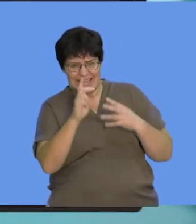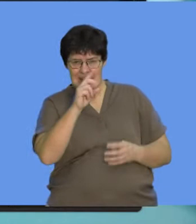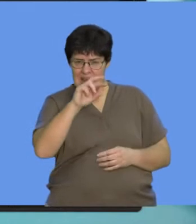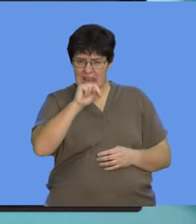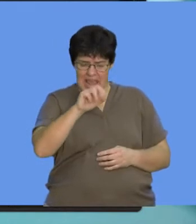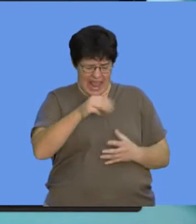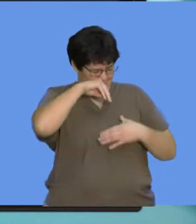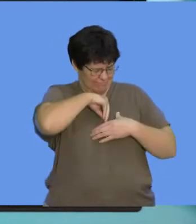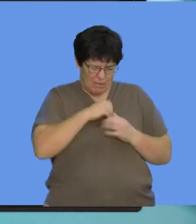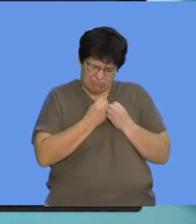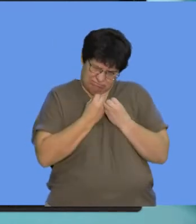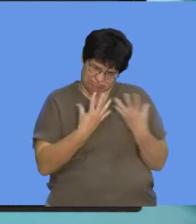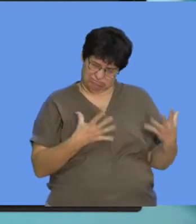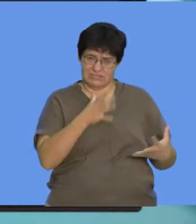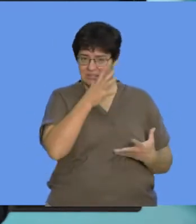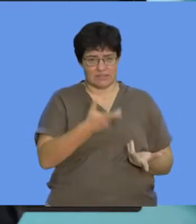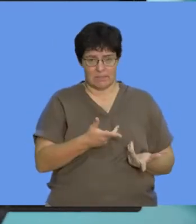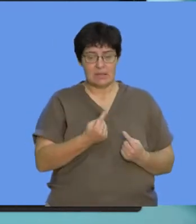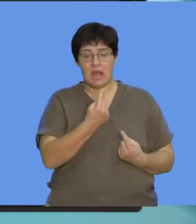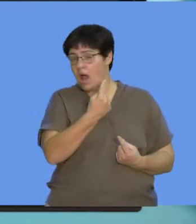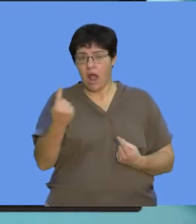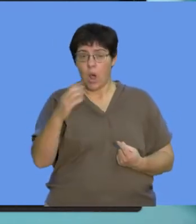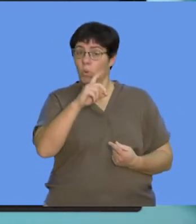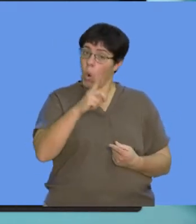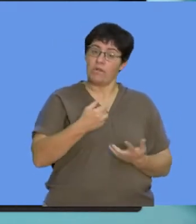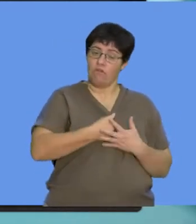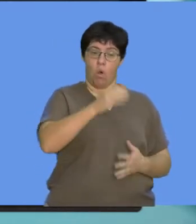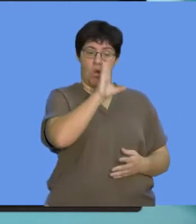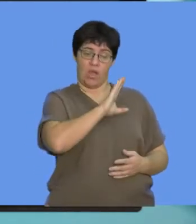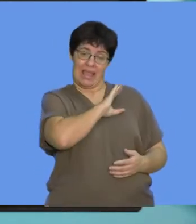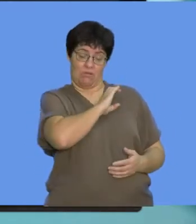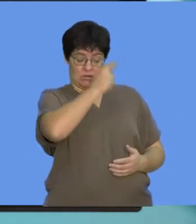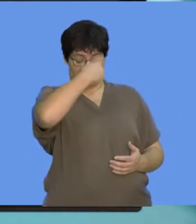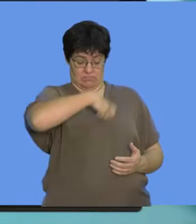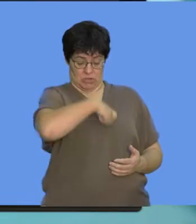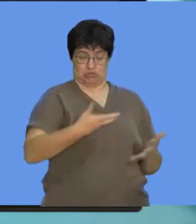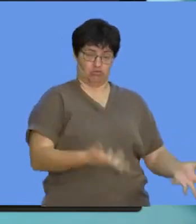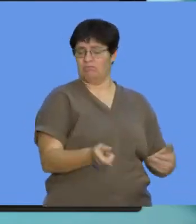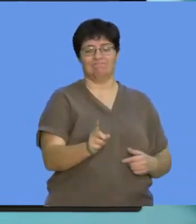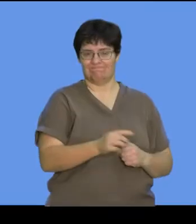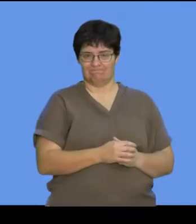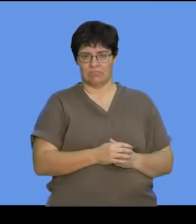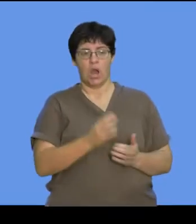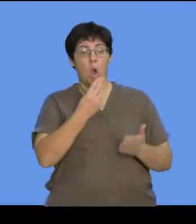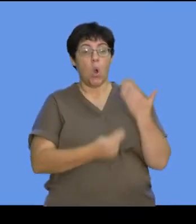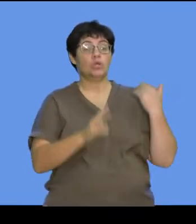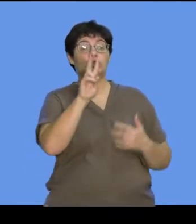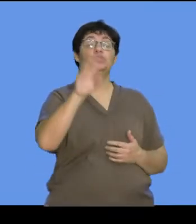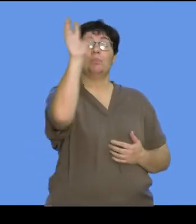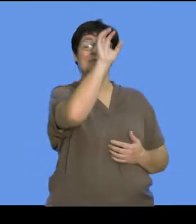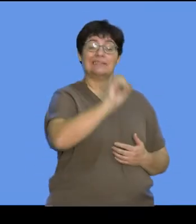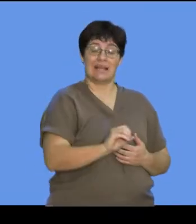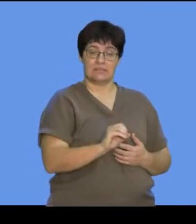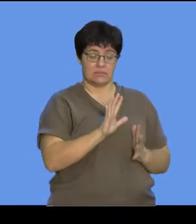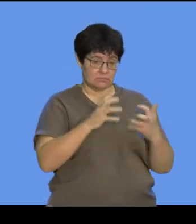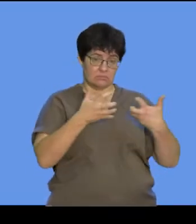DNA, but not all of that DNA codes for characteristics. It is said that only 2%